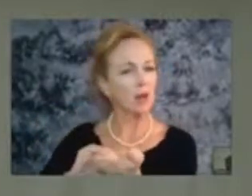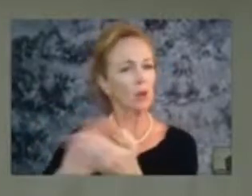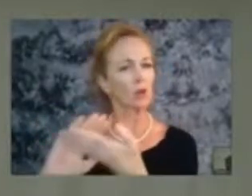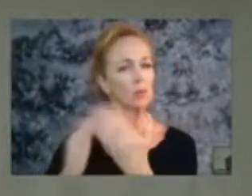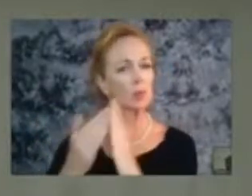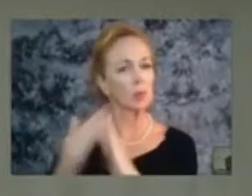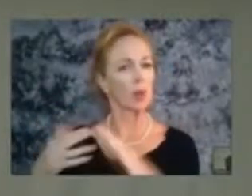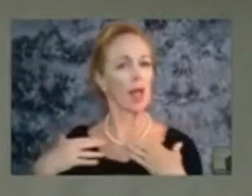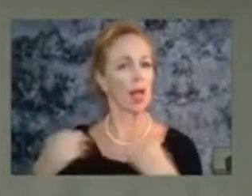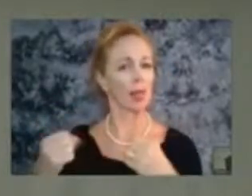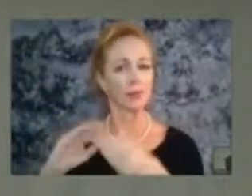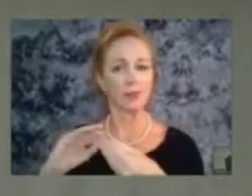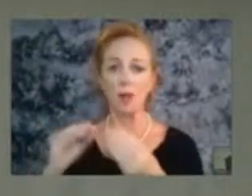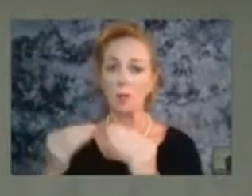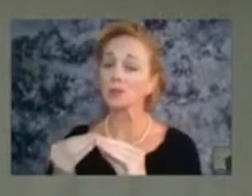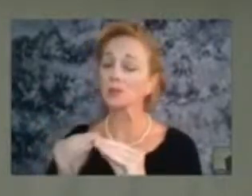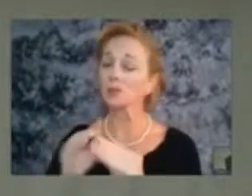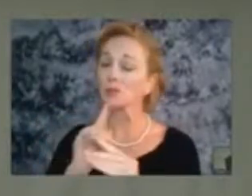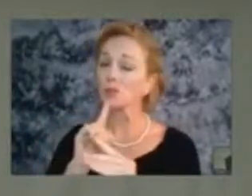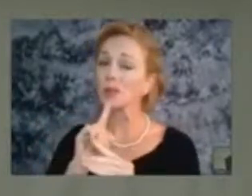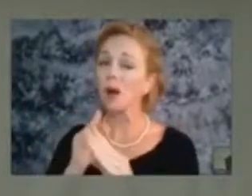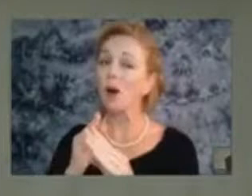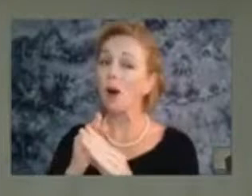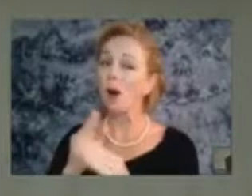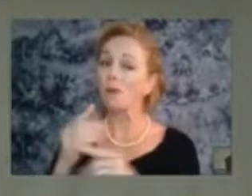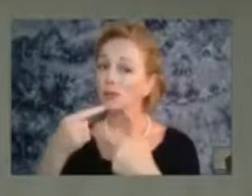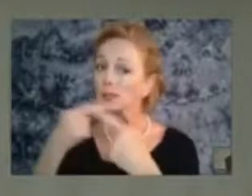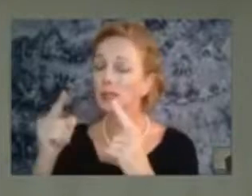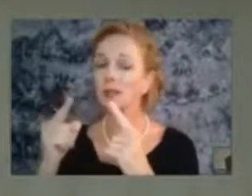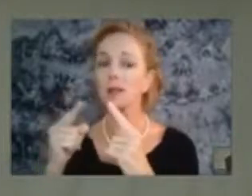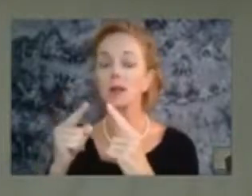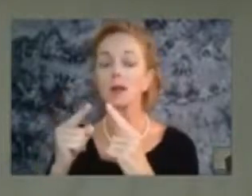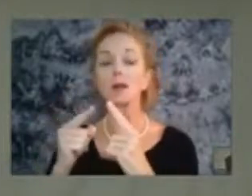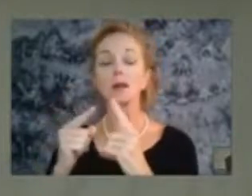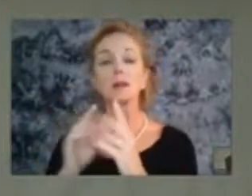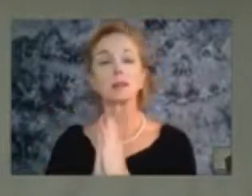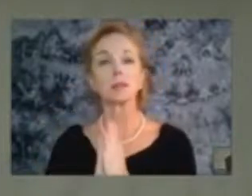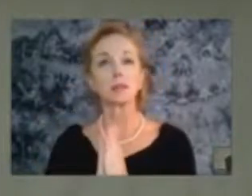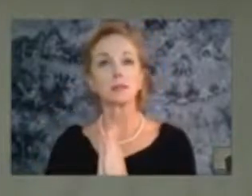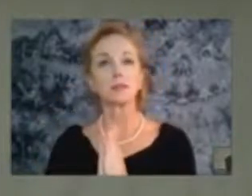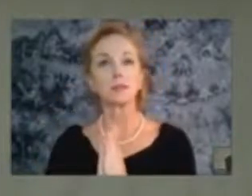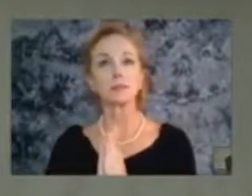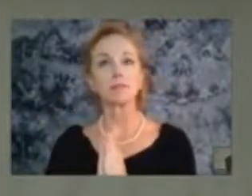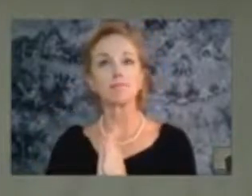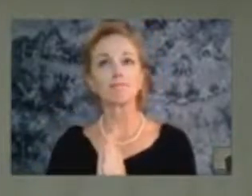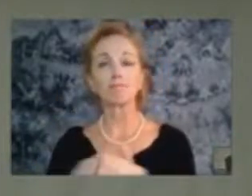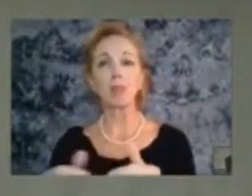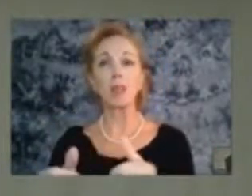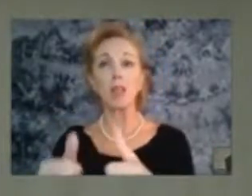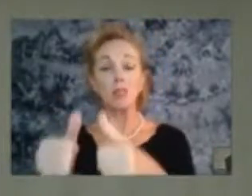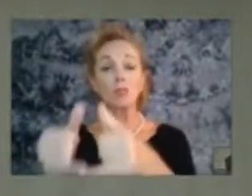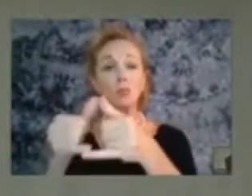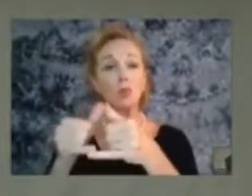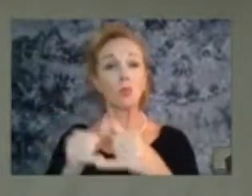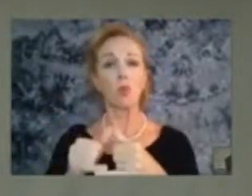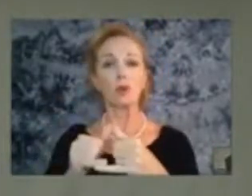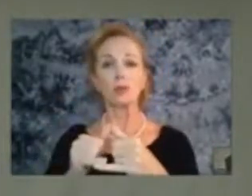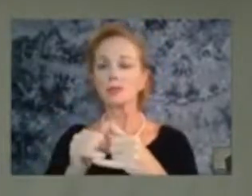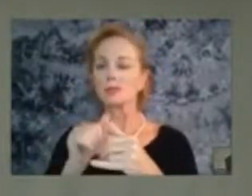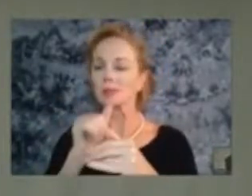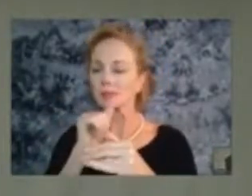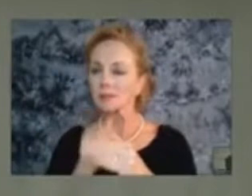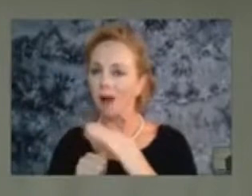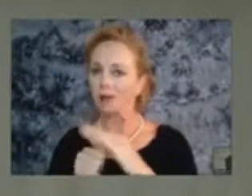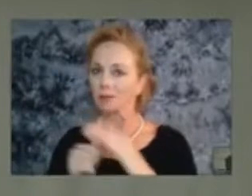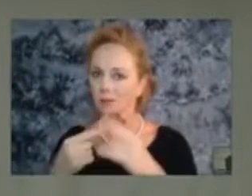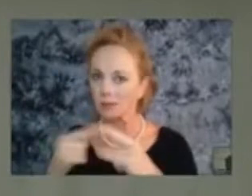been overstated at this point. The reward has been understated of in-person instruction.